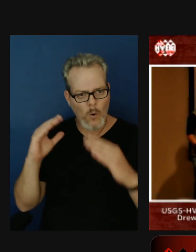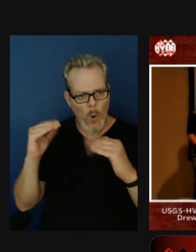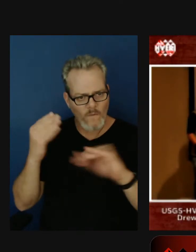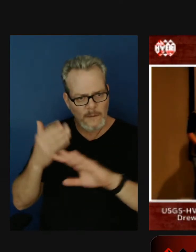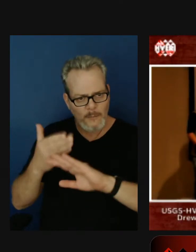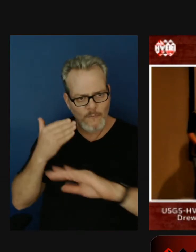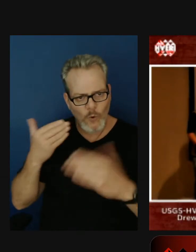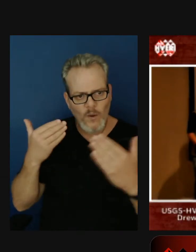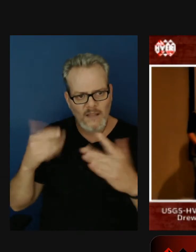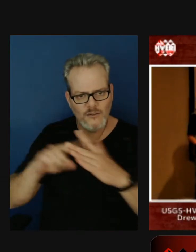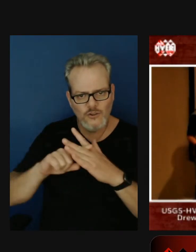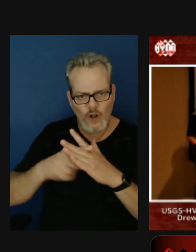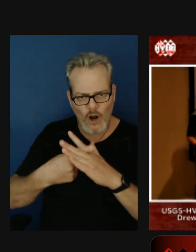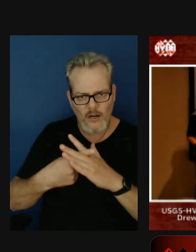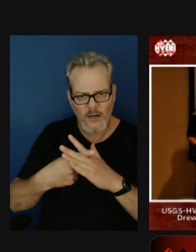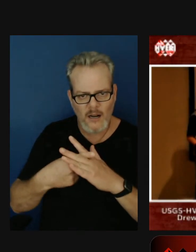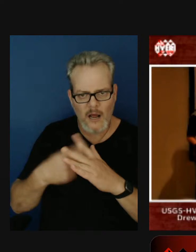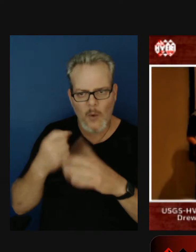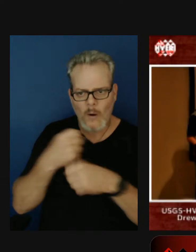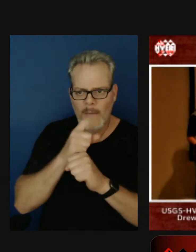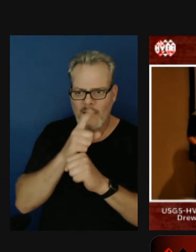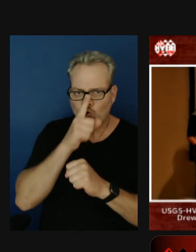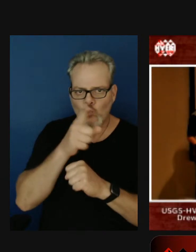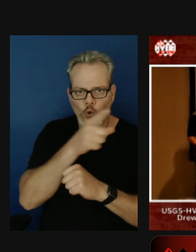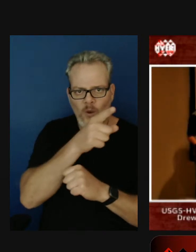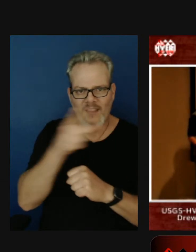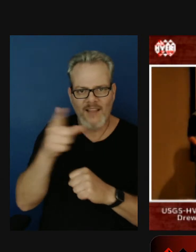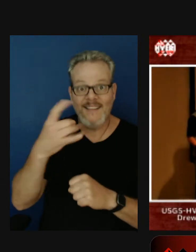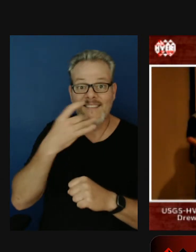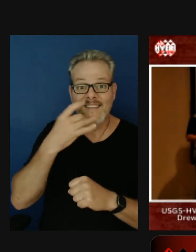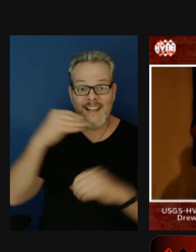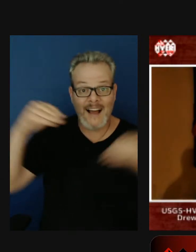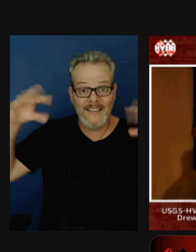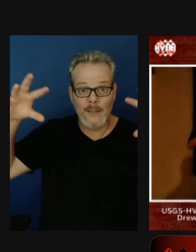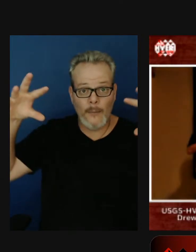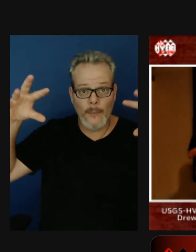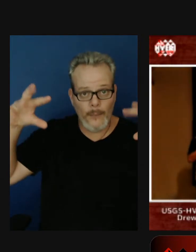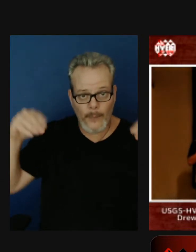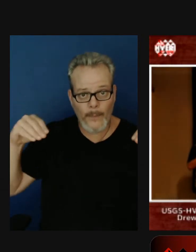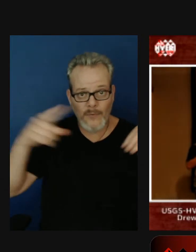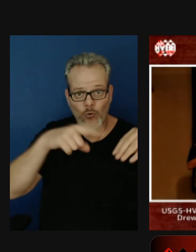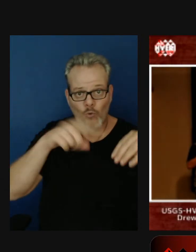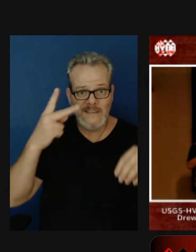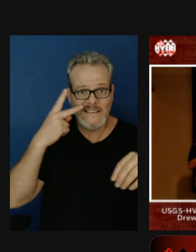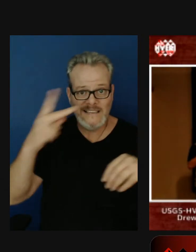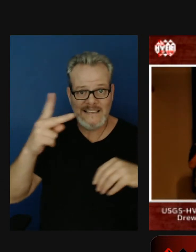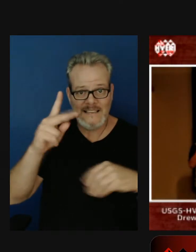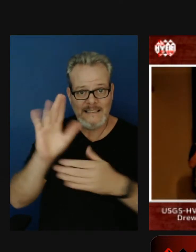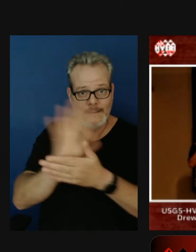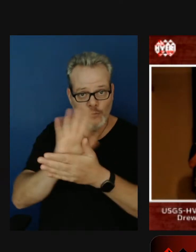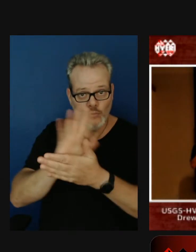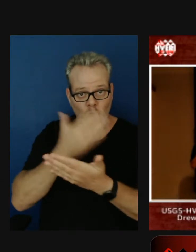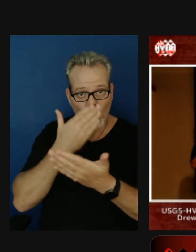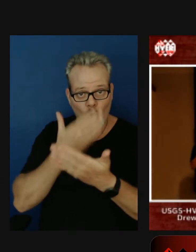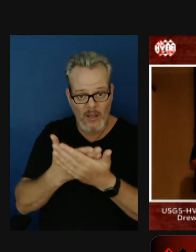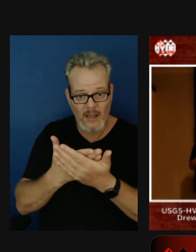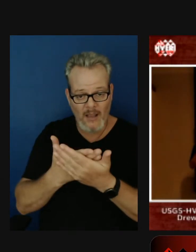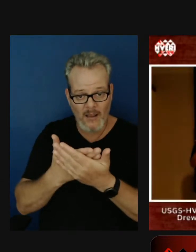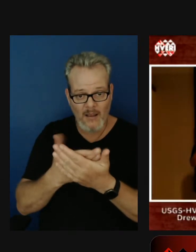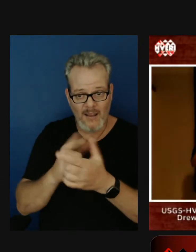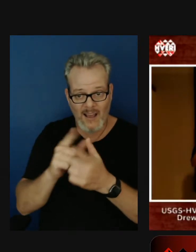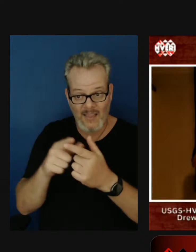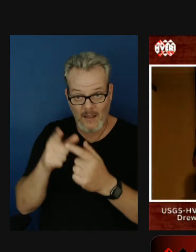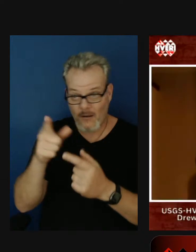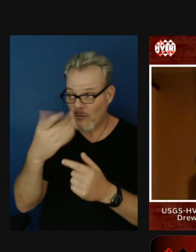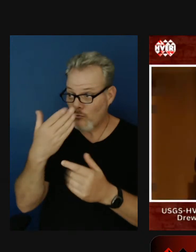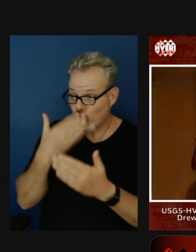started, I'll make sure like the lights, everyone can see the screen okay, and the microphone's okay for your live stream. And